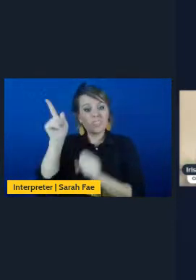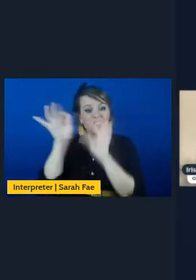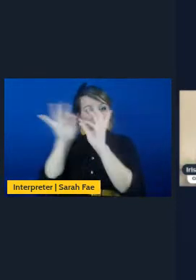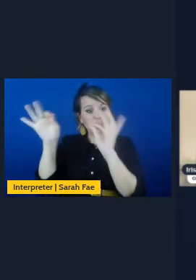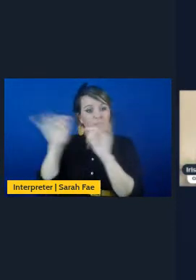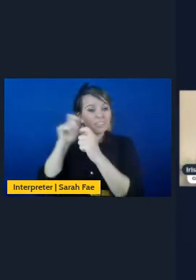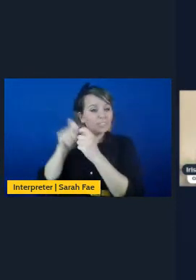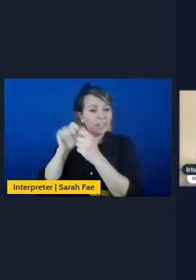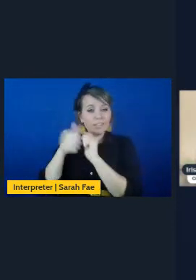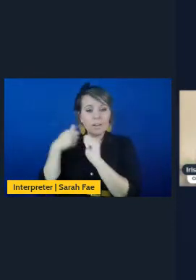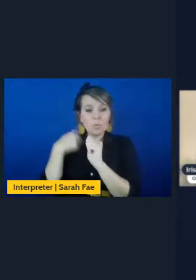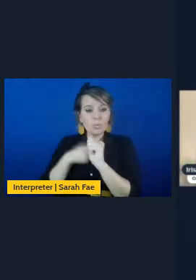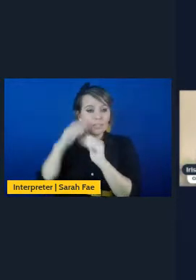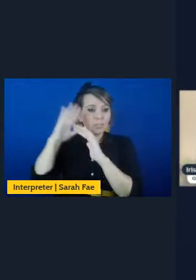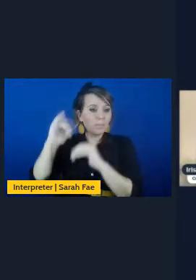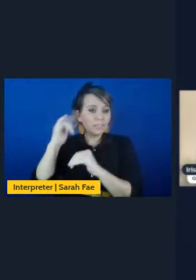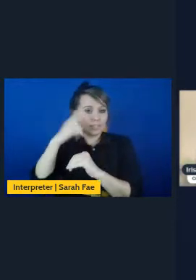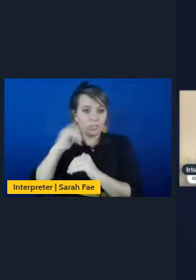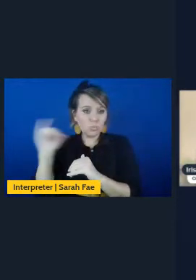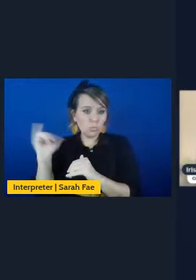expect in the DynamoDB table.